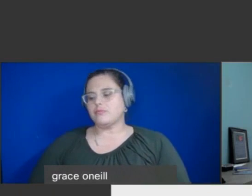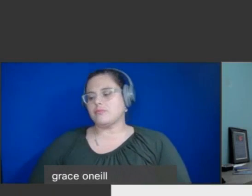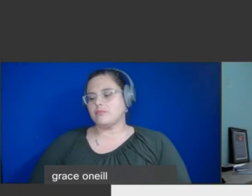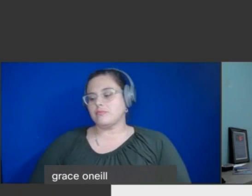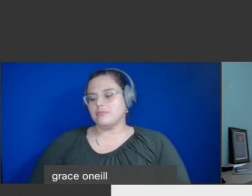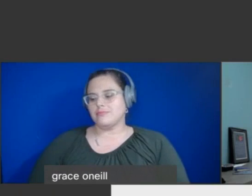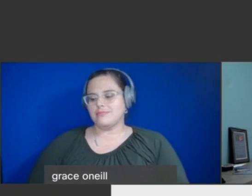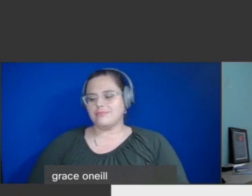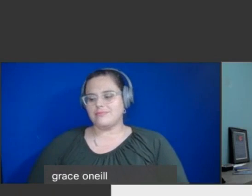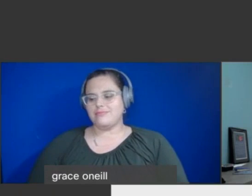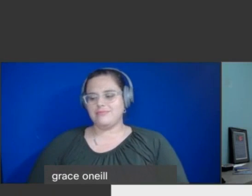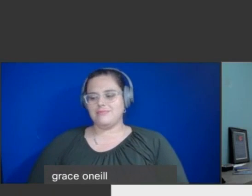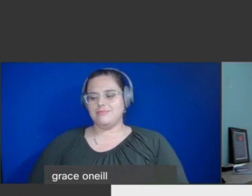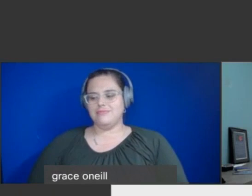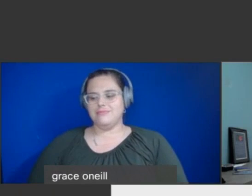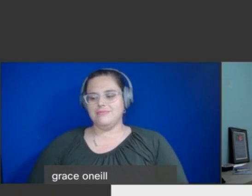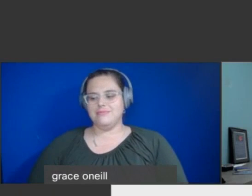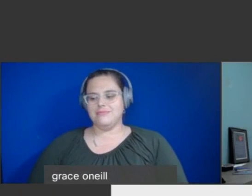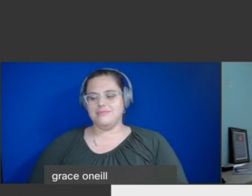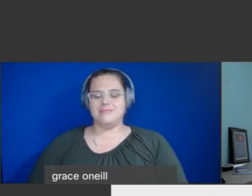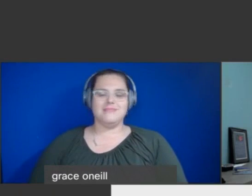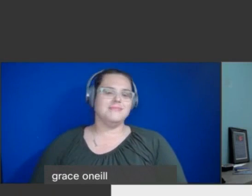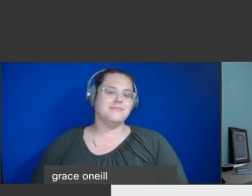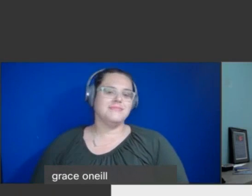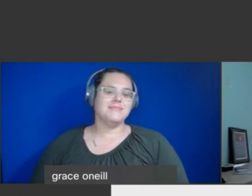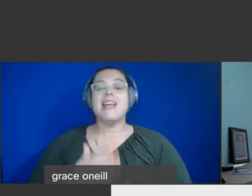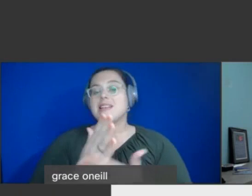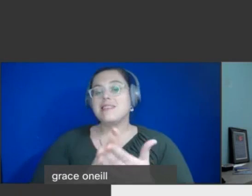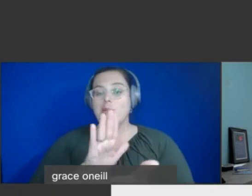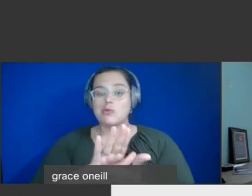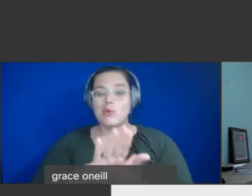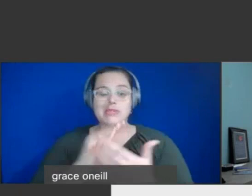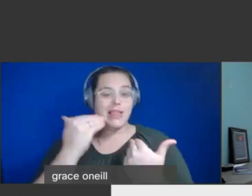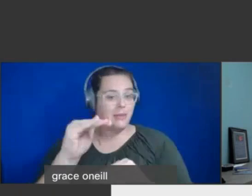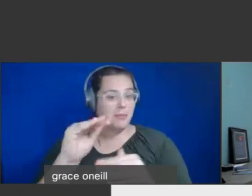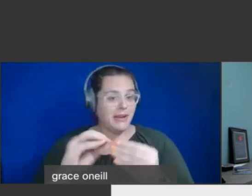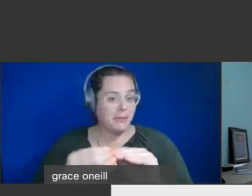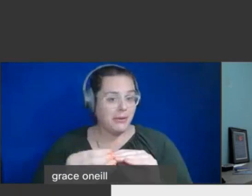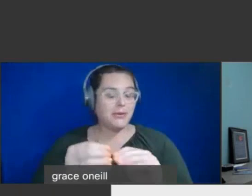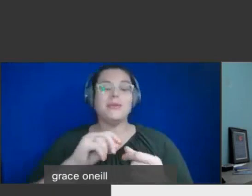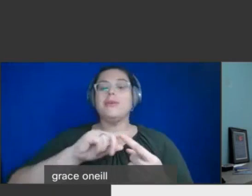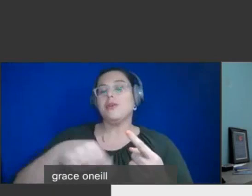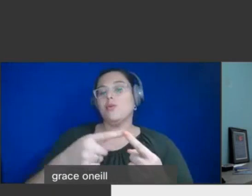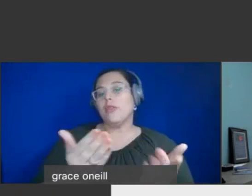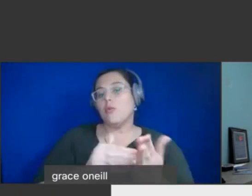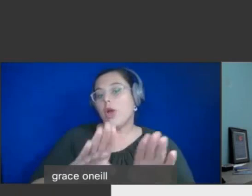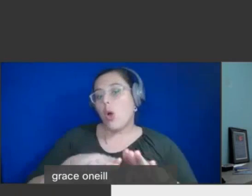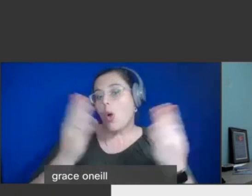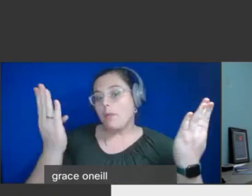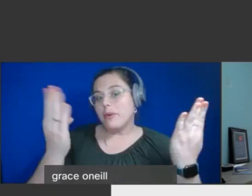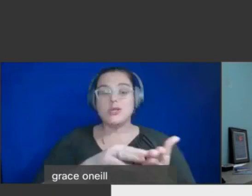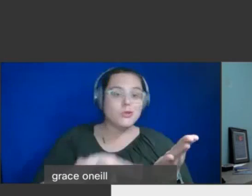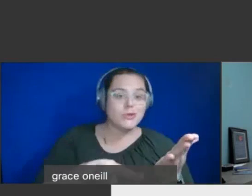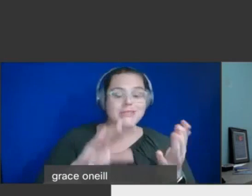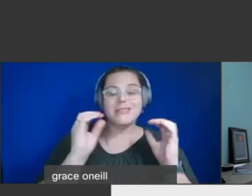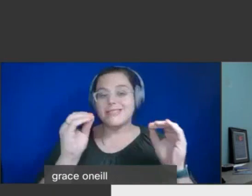Some schools, a limited number, when they reopened to students and teaching staff, had limitations on other outside